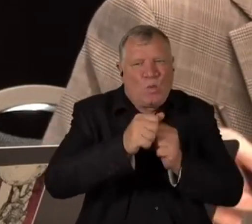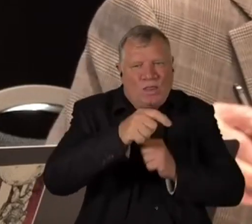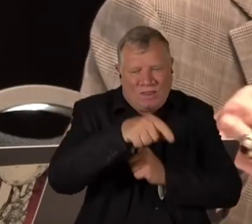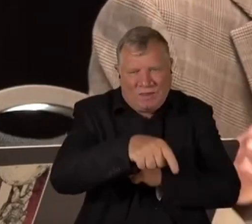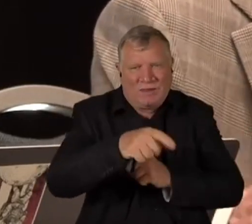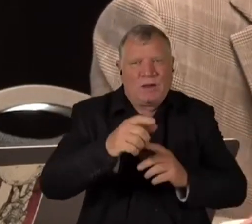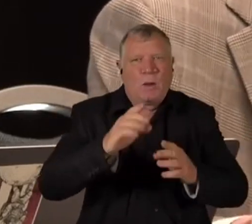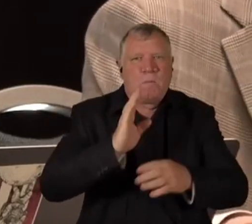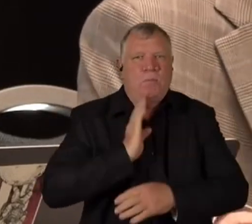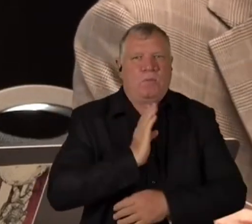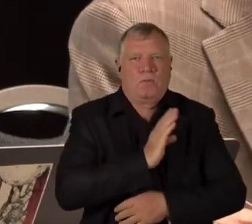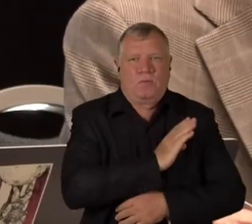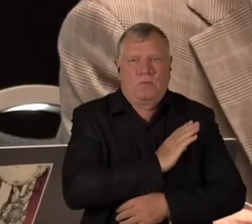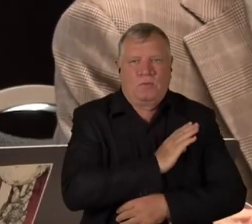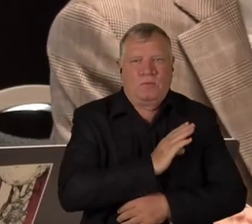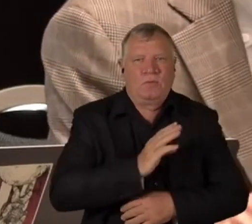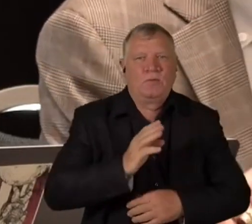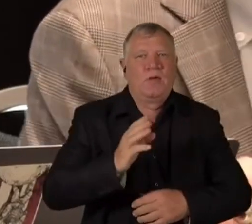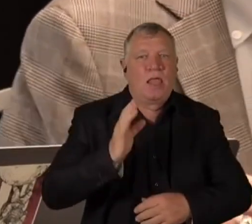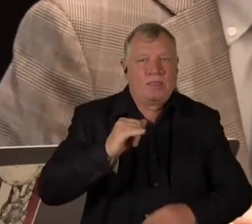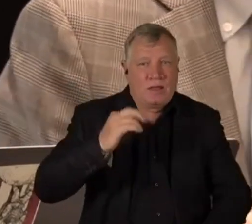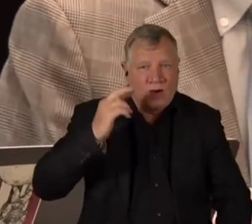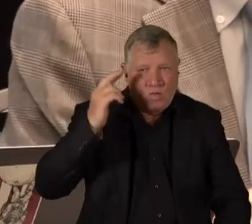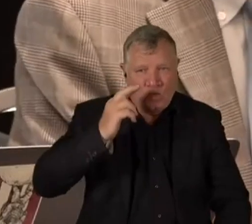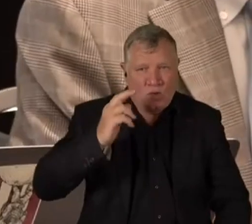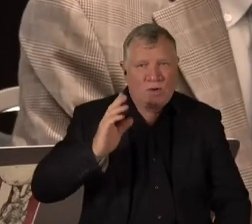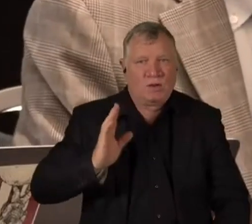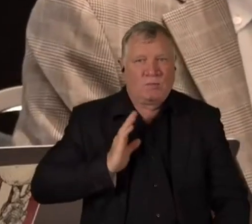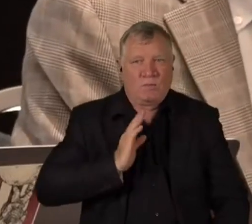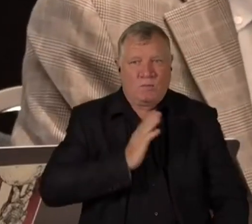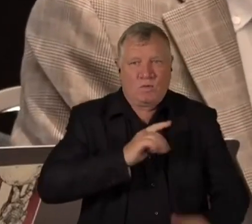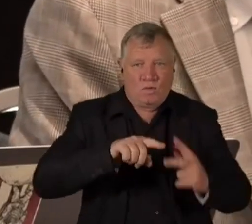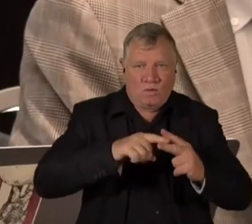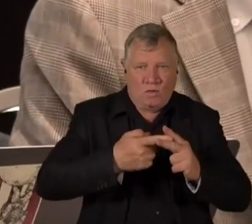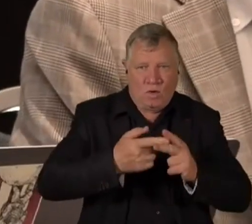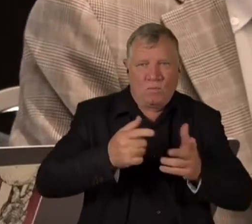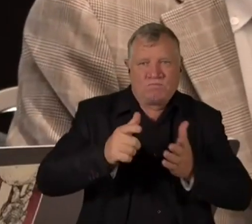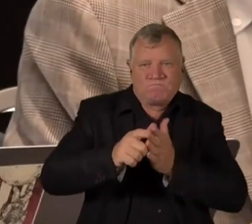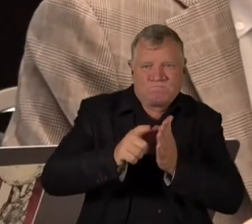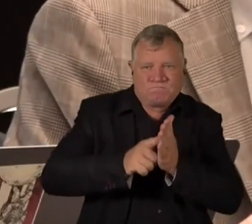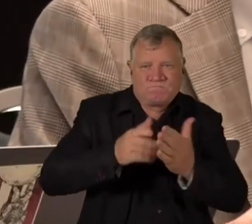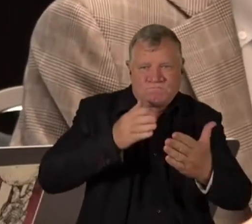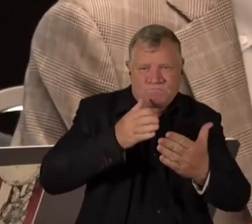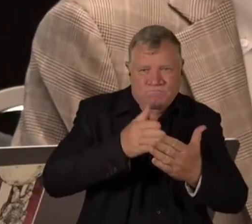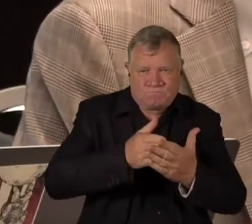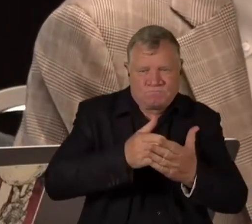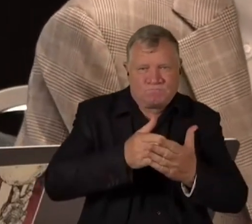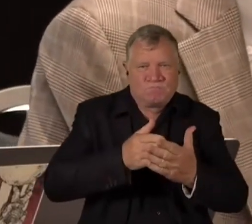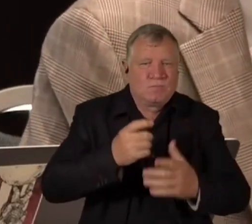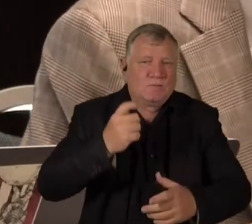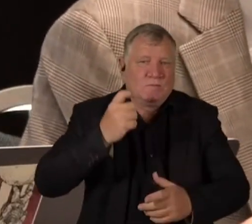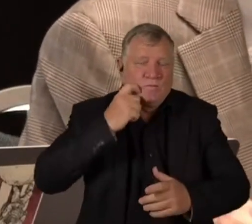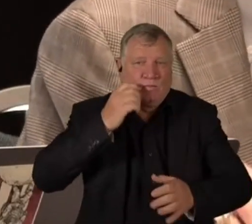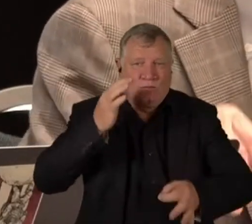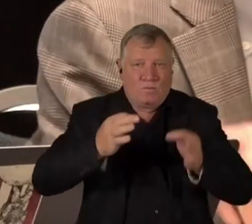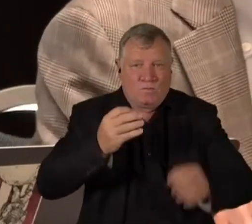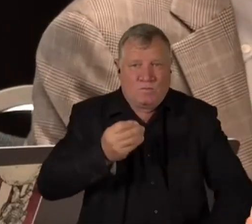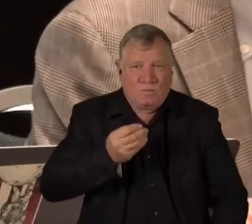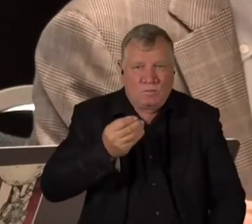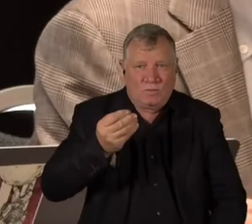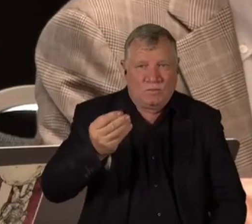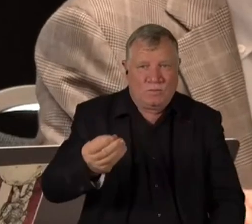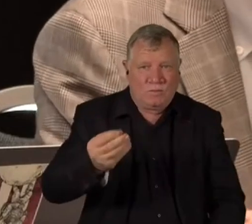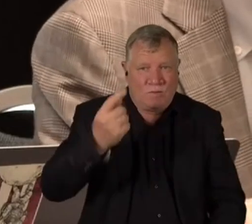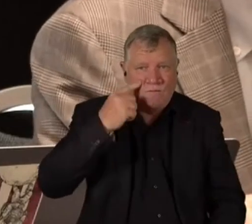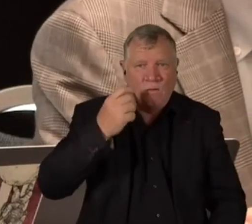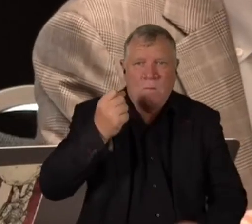Oversight Board commenced litigation. Special interest groups just recently boasted in a court filing that they lobbied for months